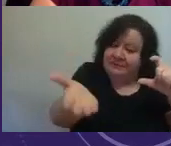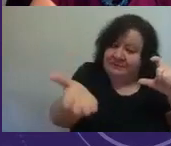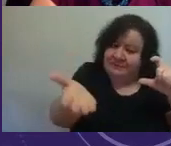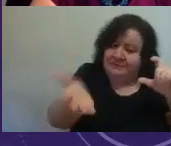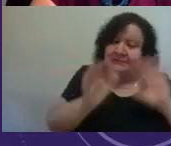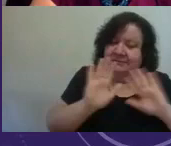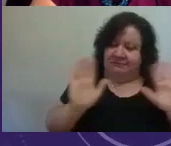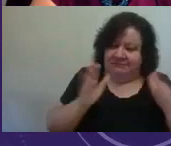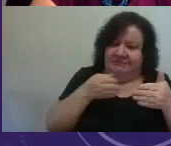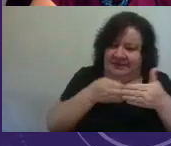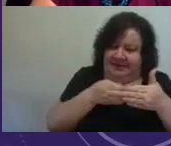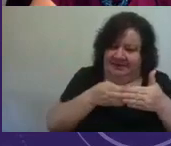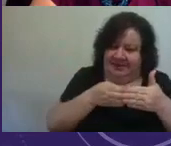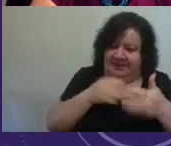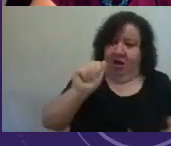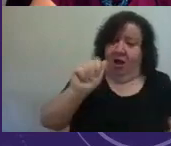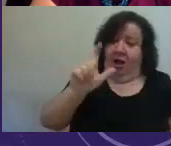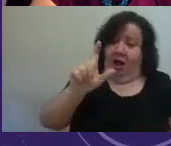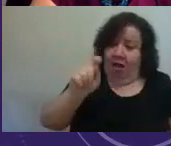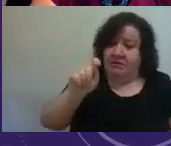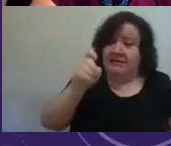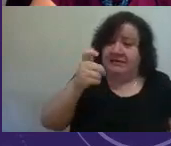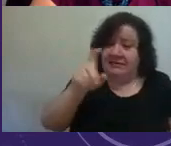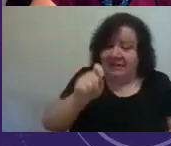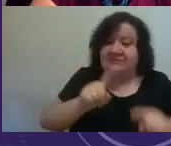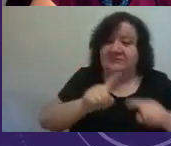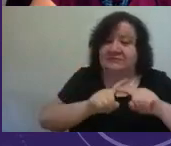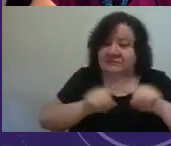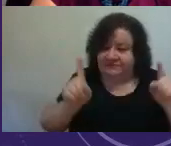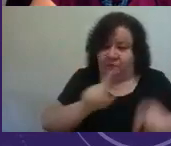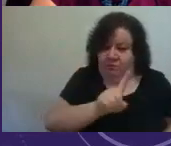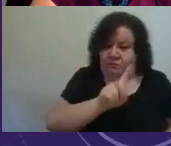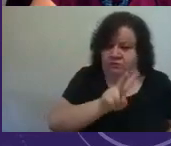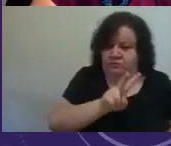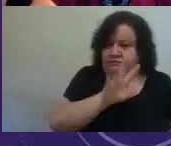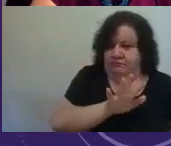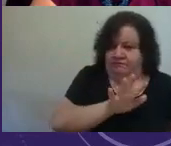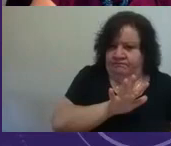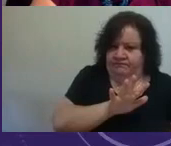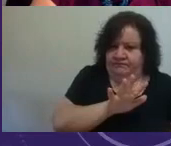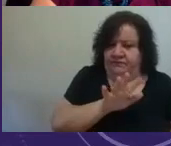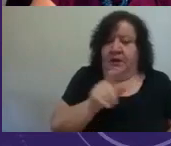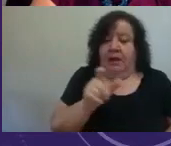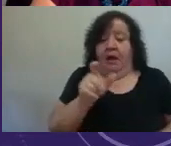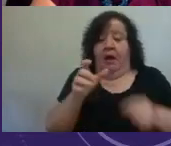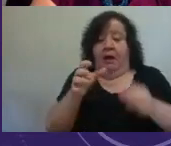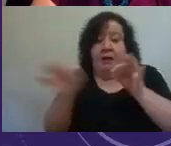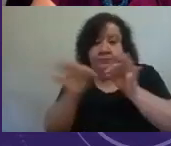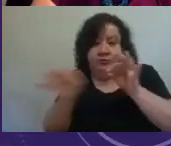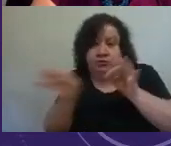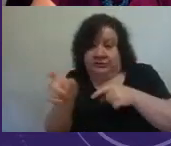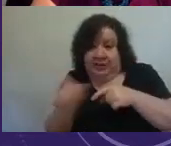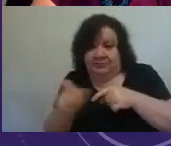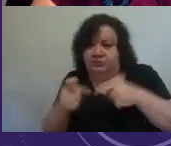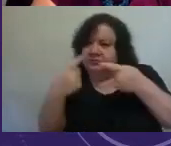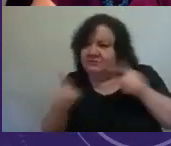number of characters for the image description I wrote of myself with Governor Baker was 172 characters. And